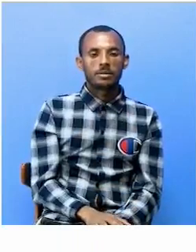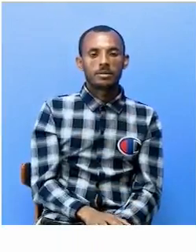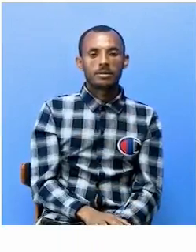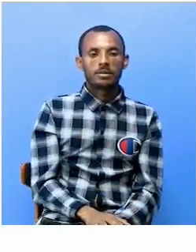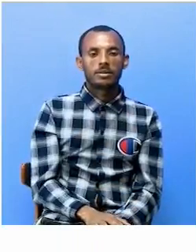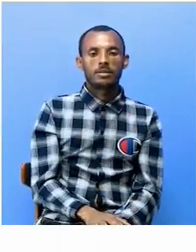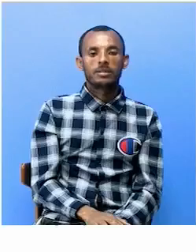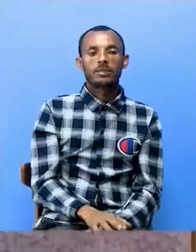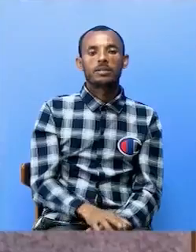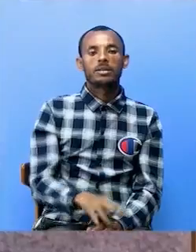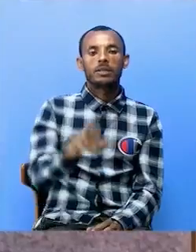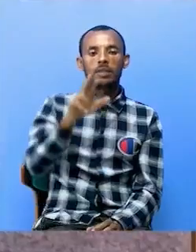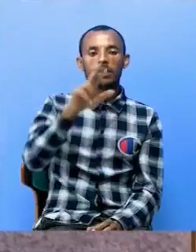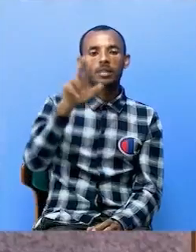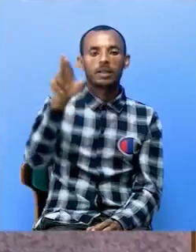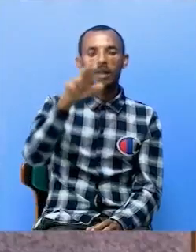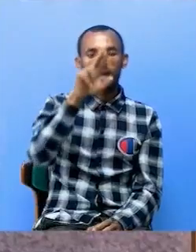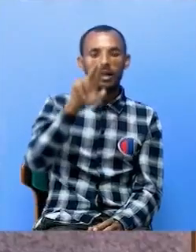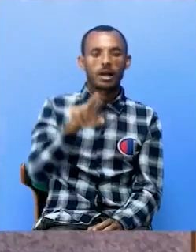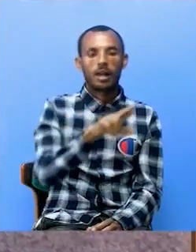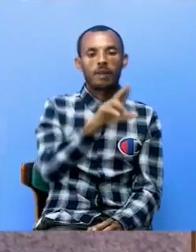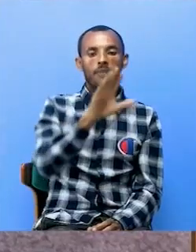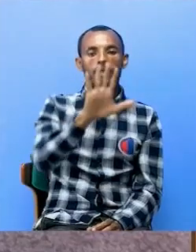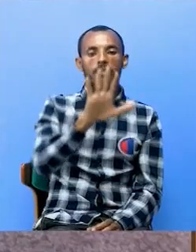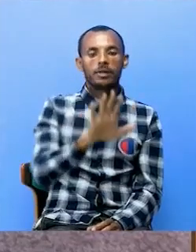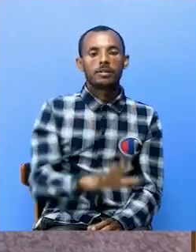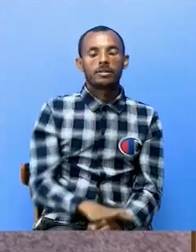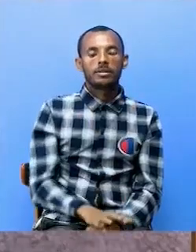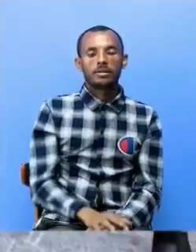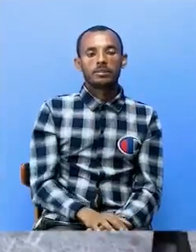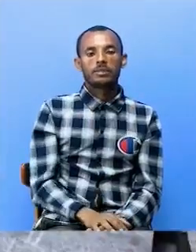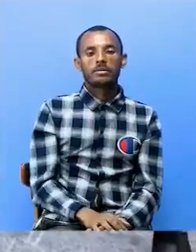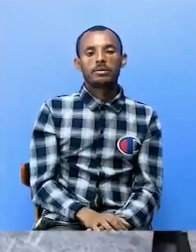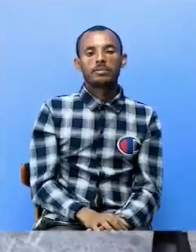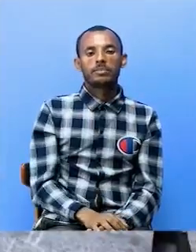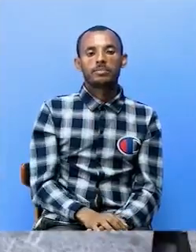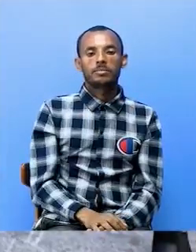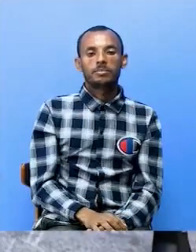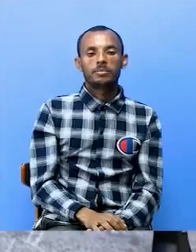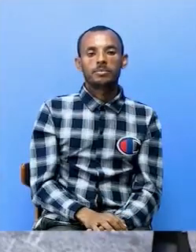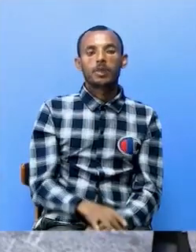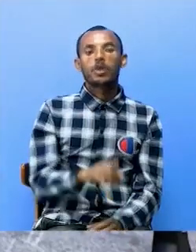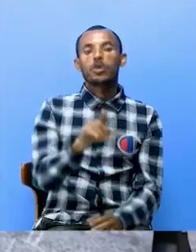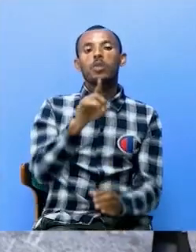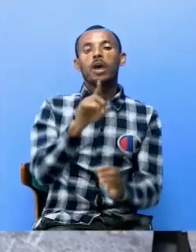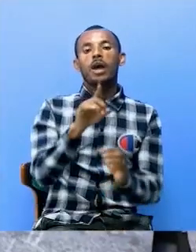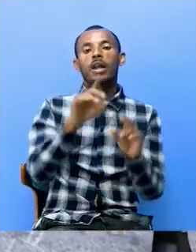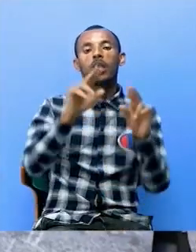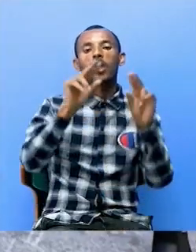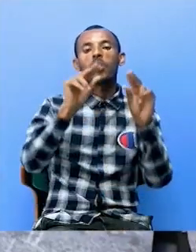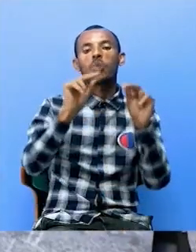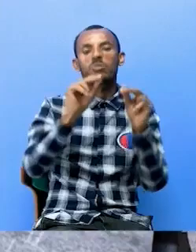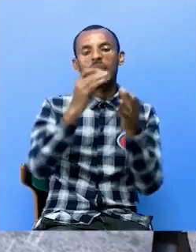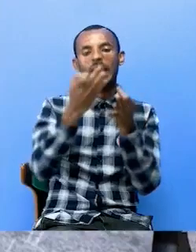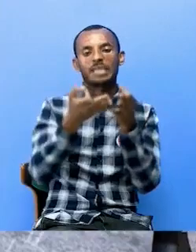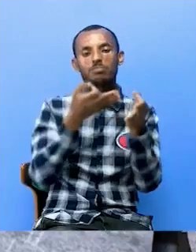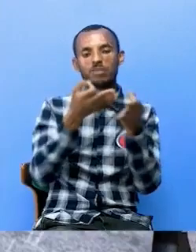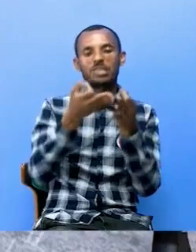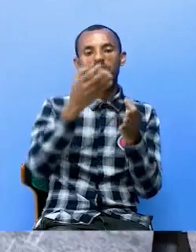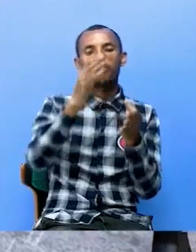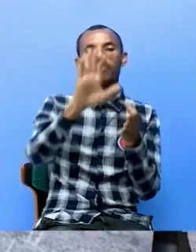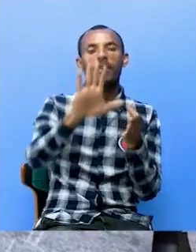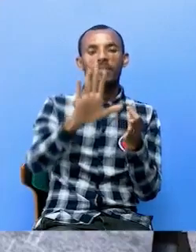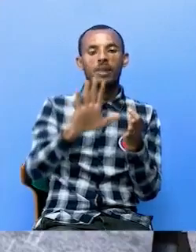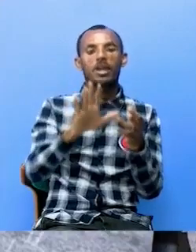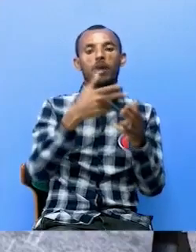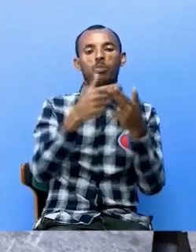radical 5. If you are asked to calculate radical 5, you cannot express 5 as